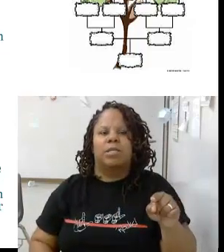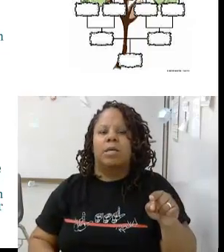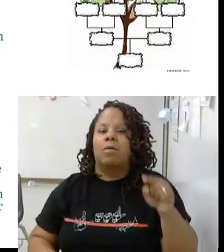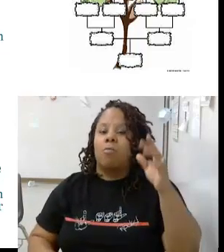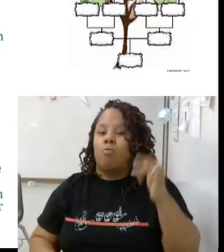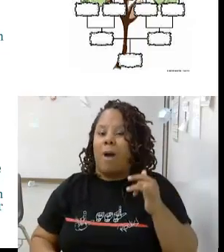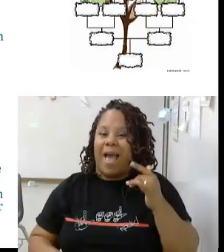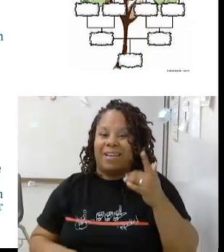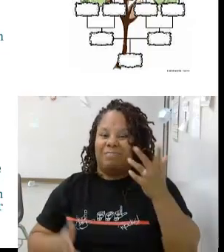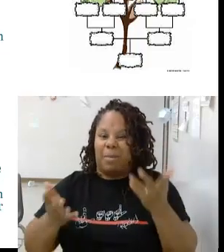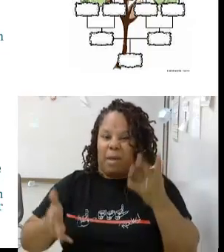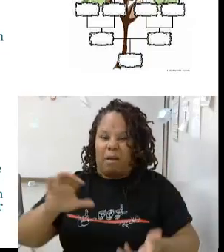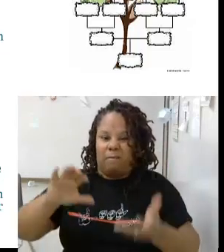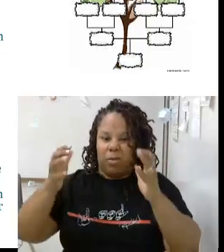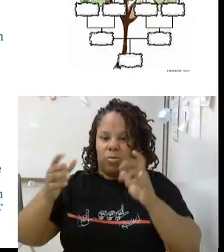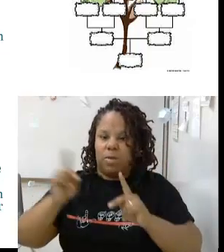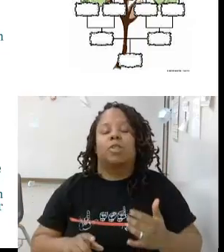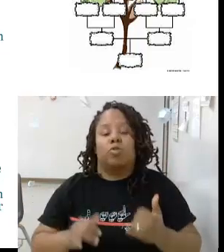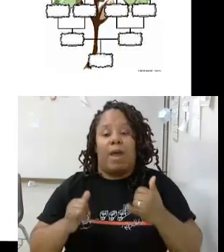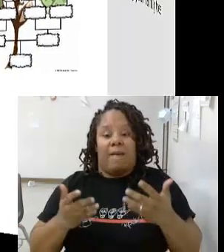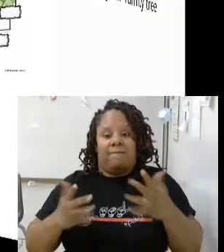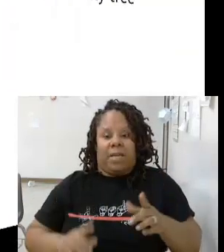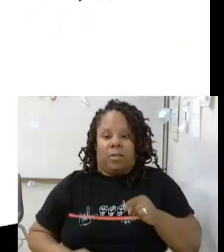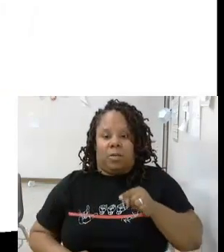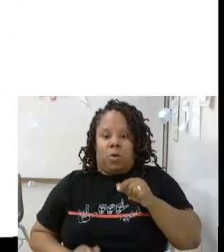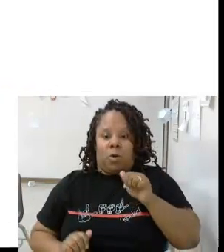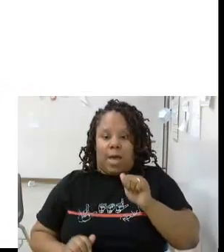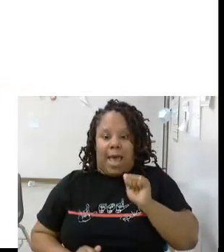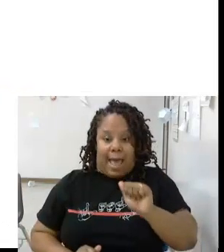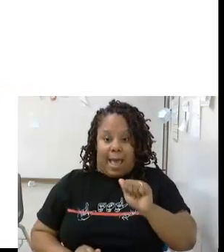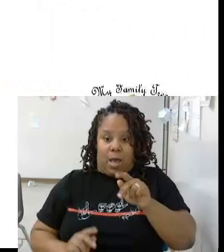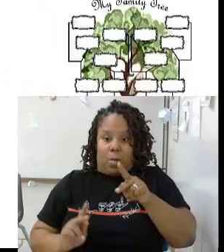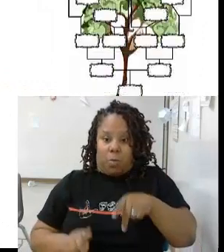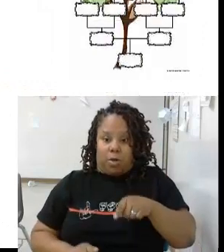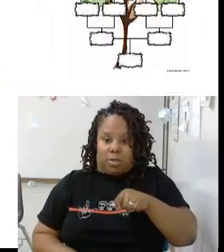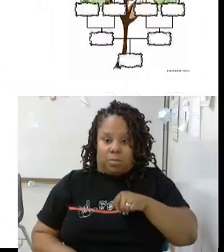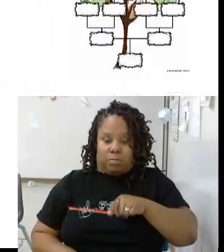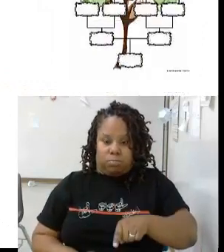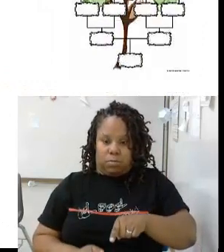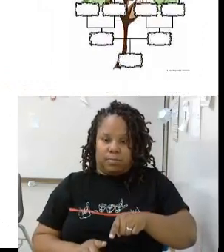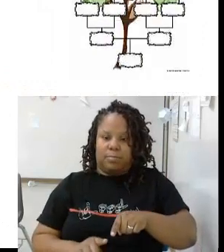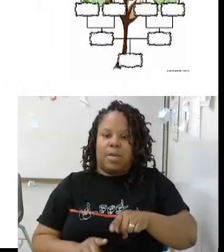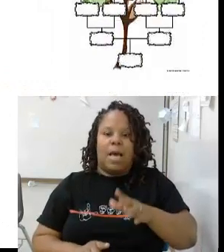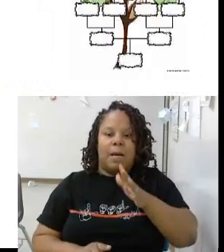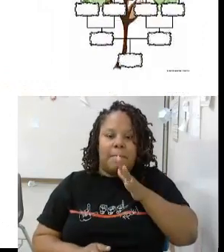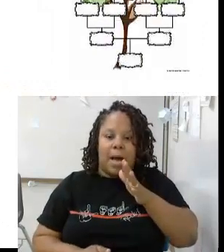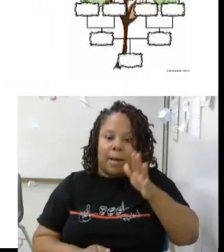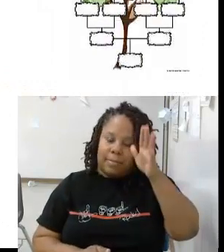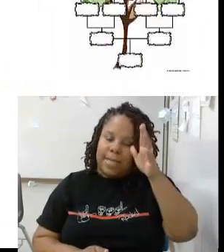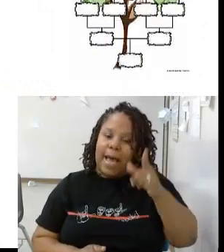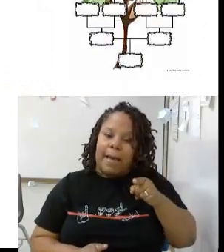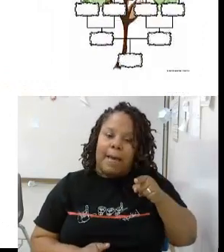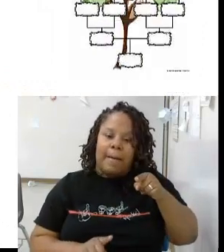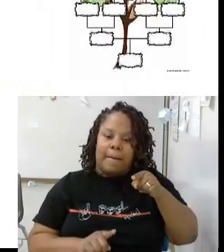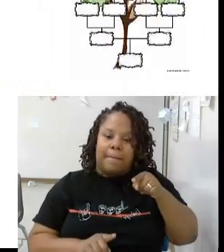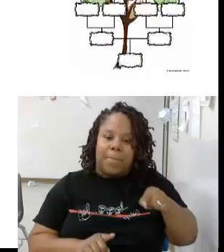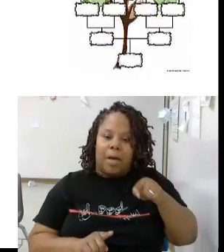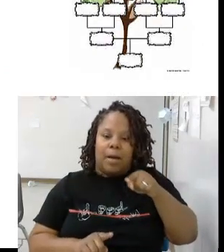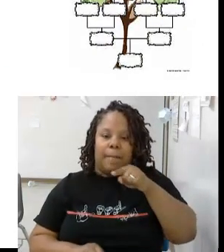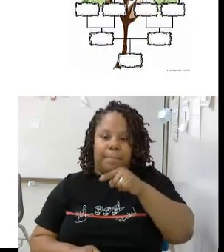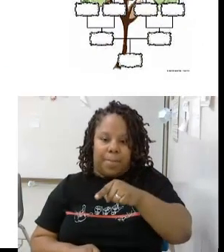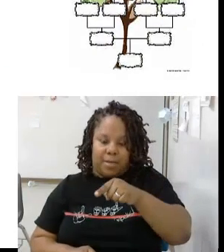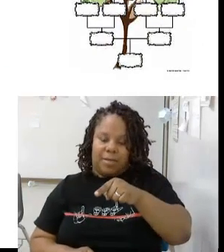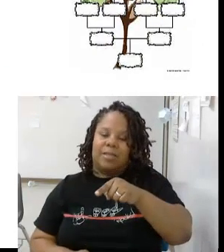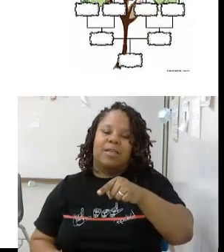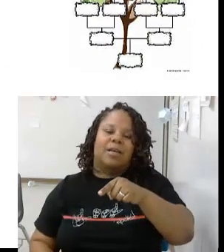go above the parents, keeping the trend, above the parents, and if you have started with your father on the left-hand side, then your mother needs